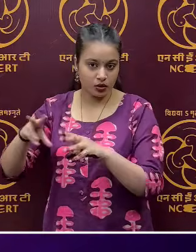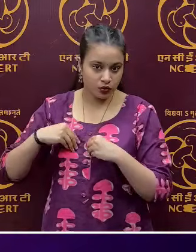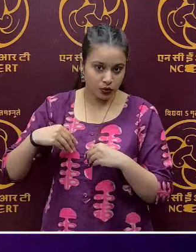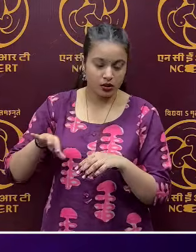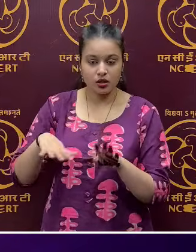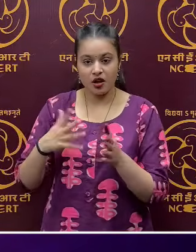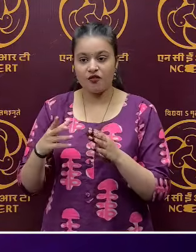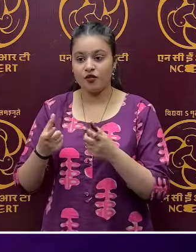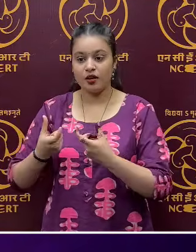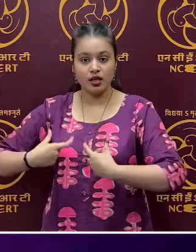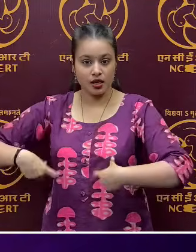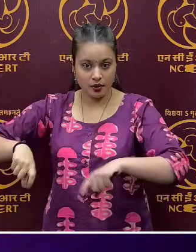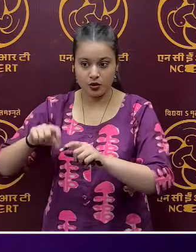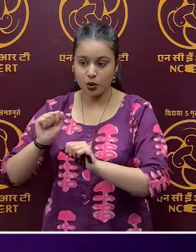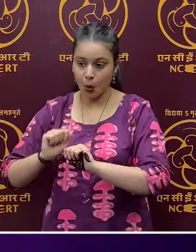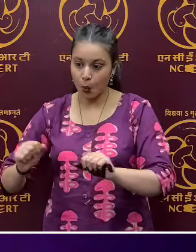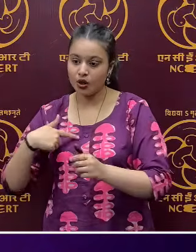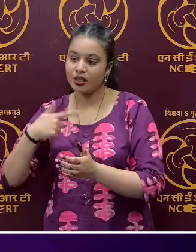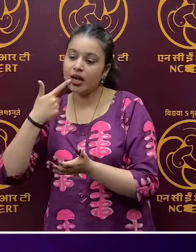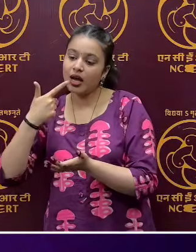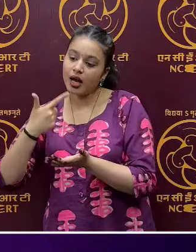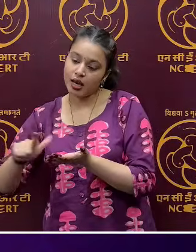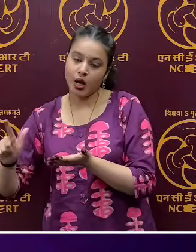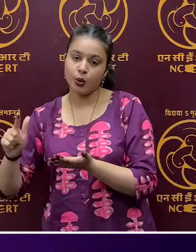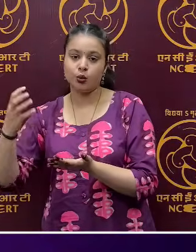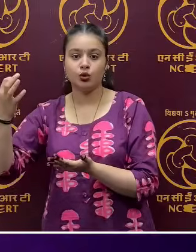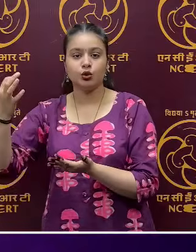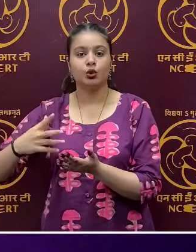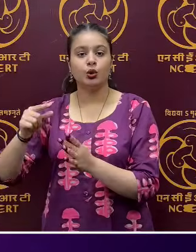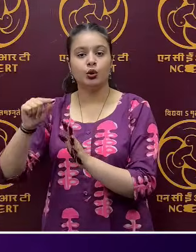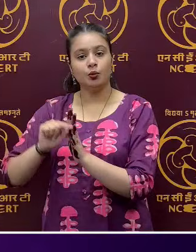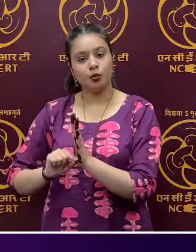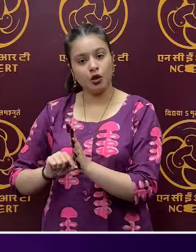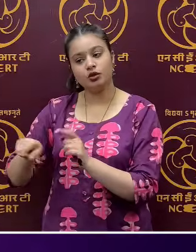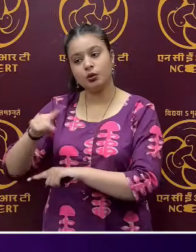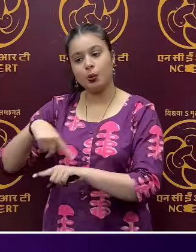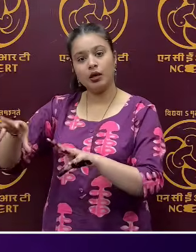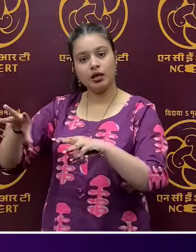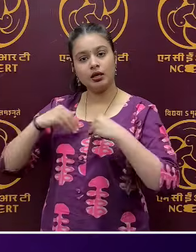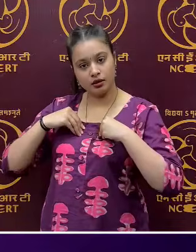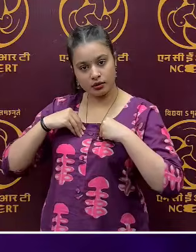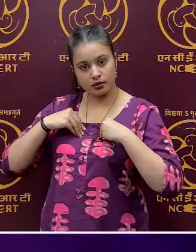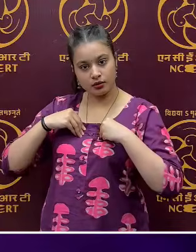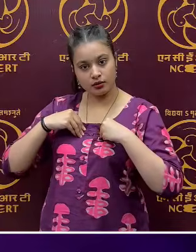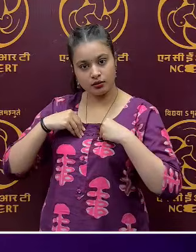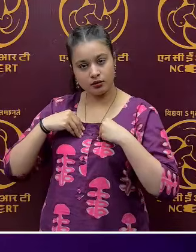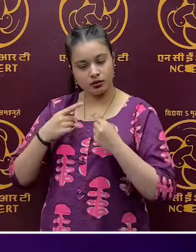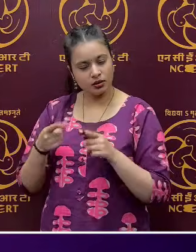committee members gave their assent to the new policy and they agreed. Is it similar to consent?